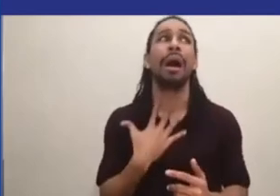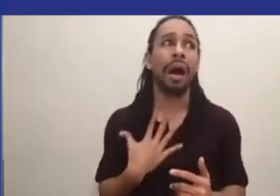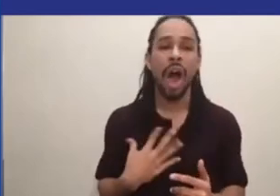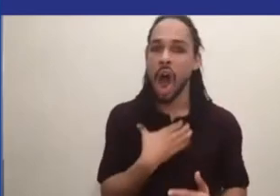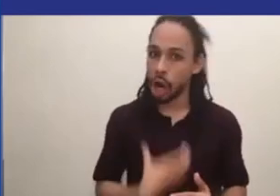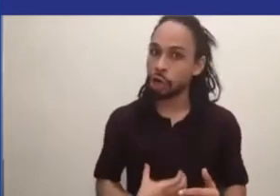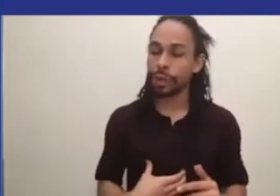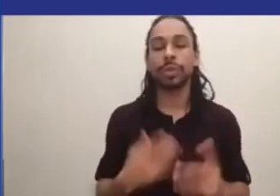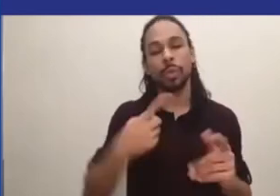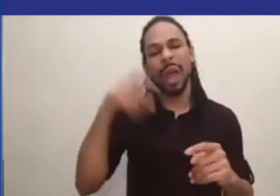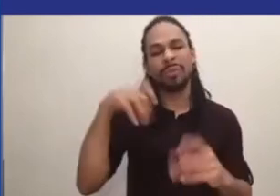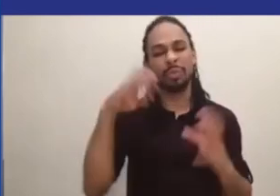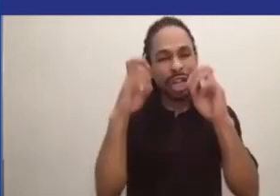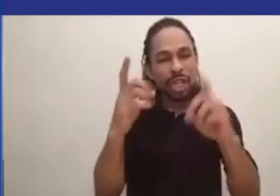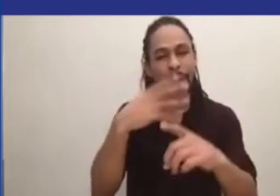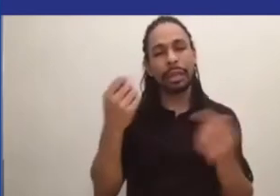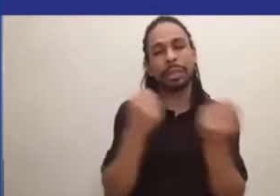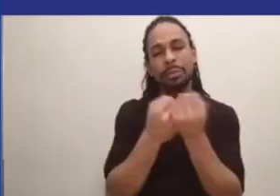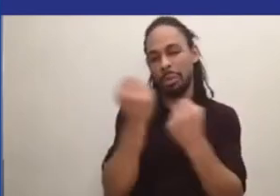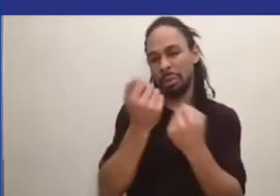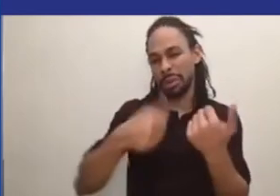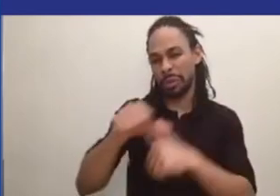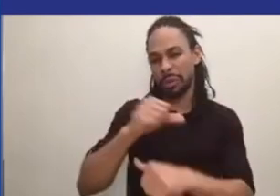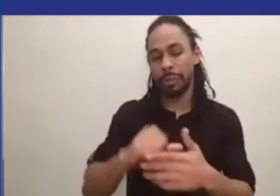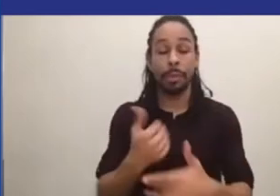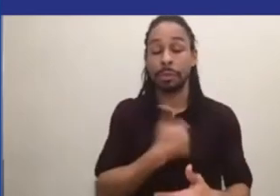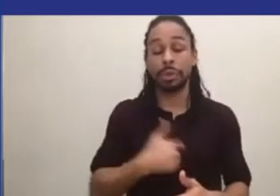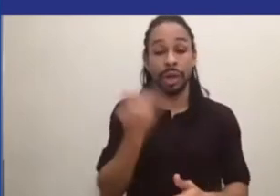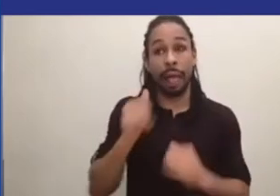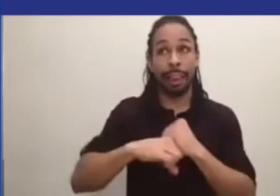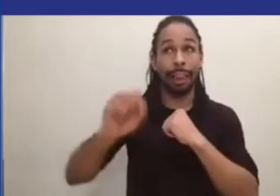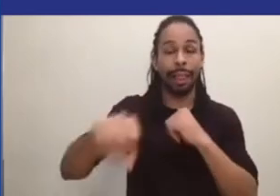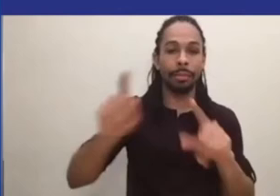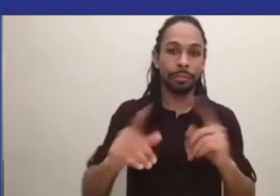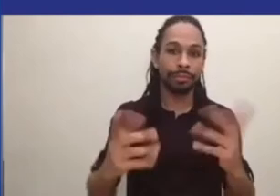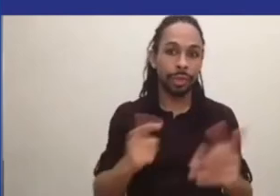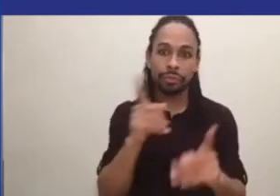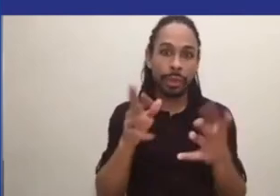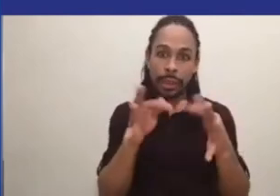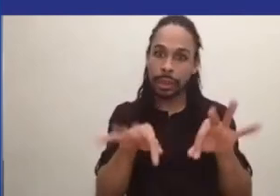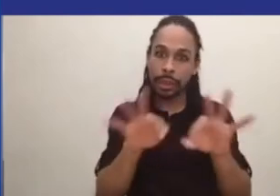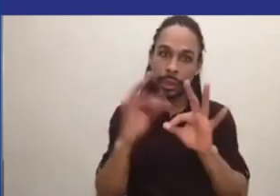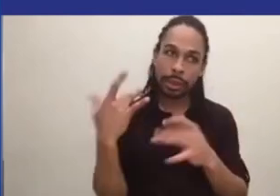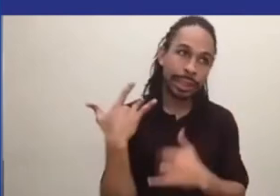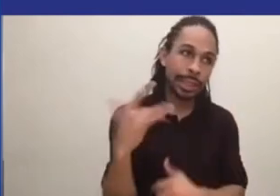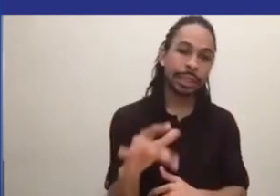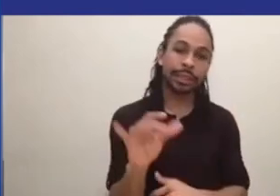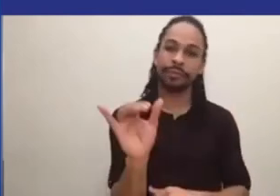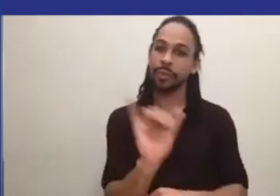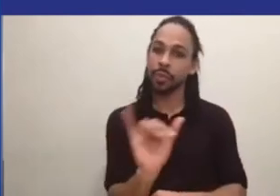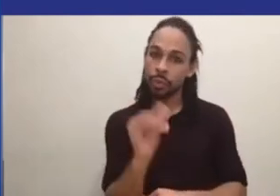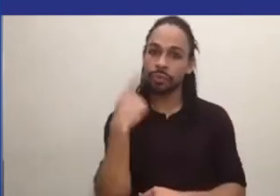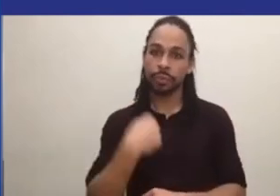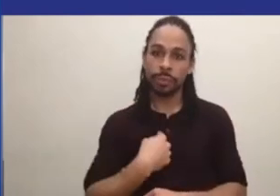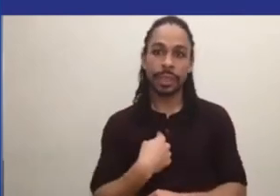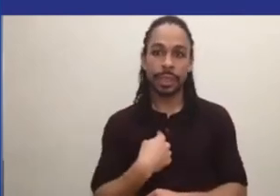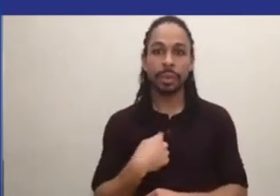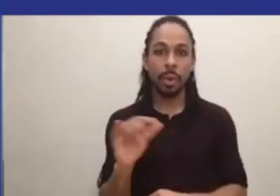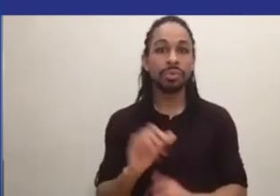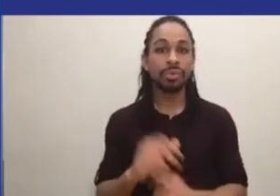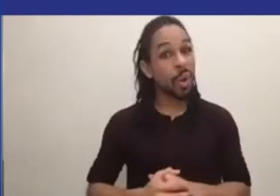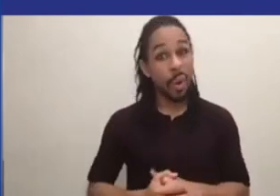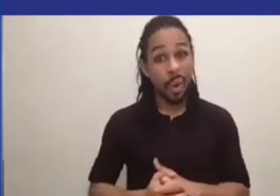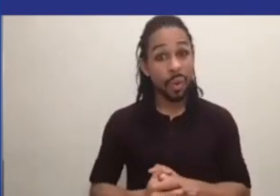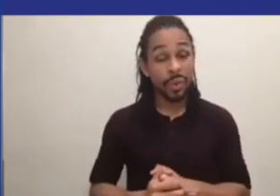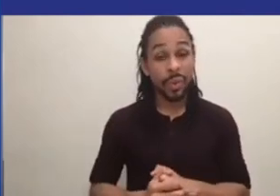me. And I'm sorry that drag a little bit. But I agree. It's very sensitive to me as well. Yeah, I